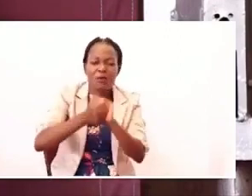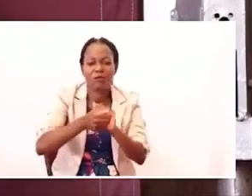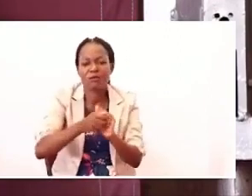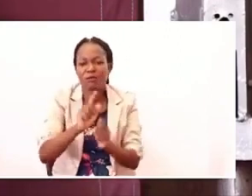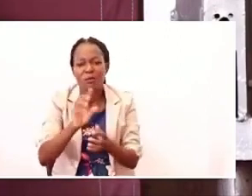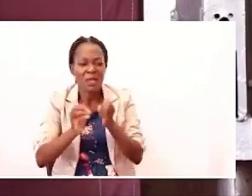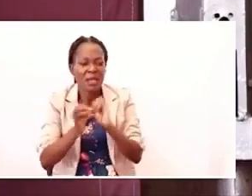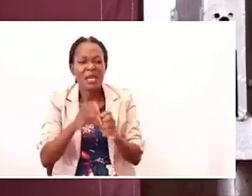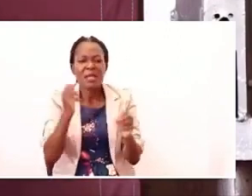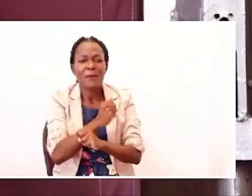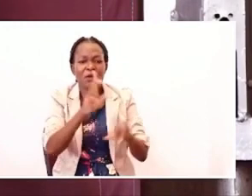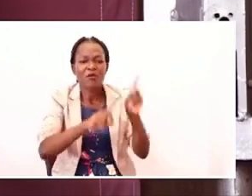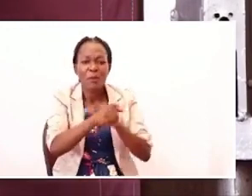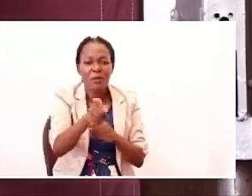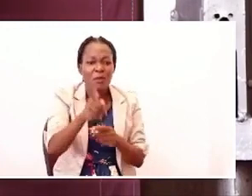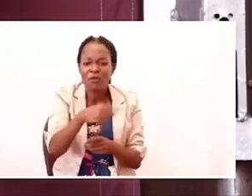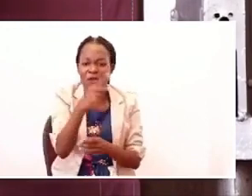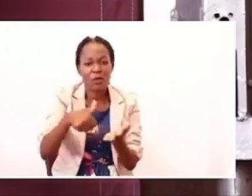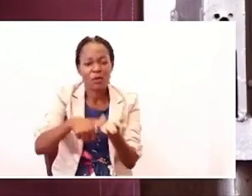for people, for domestic residents to borrow.